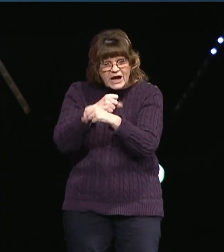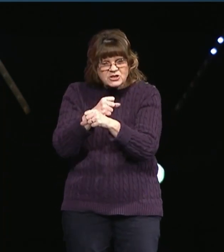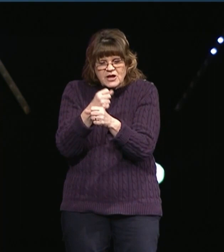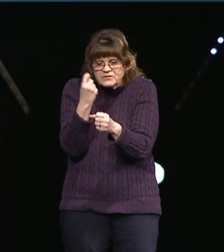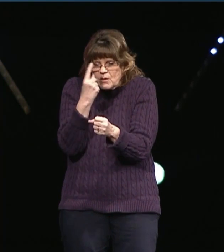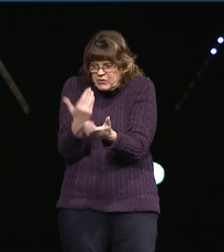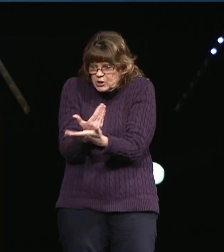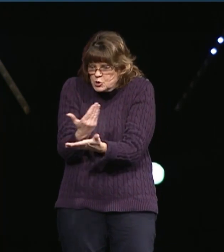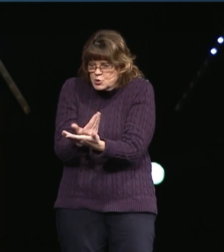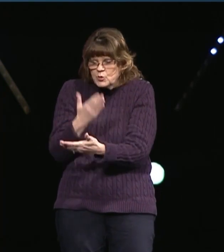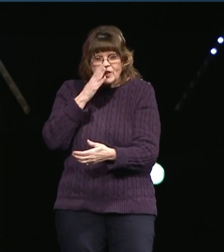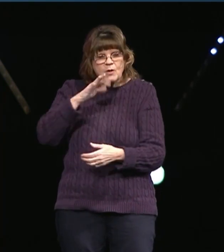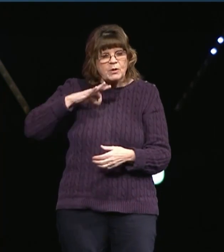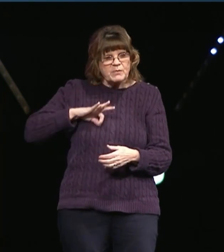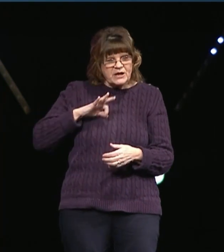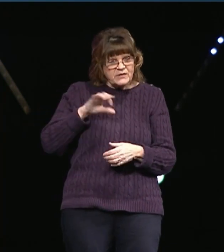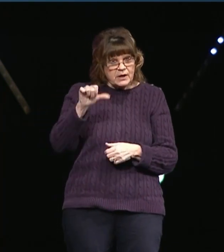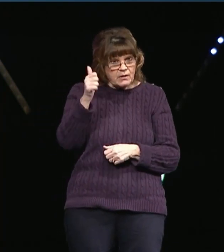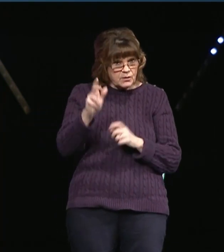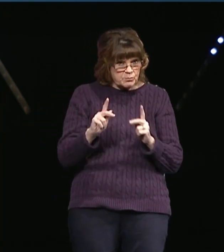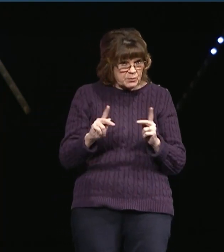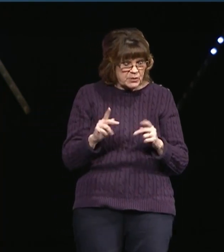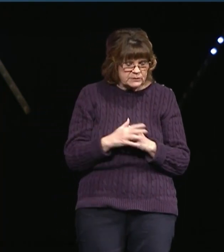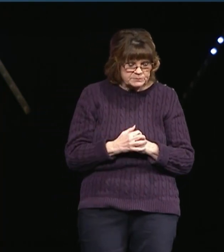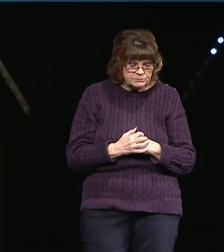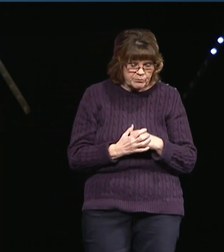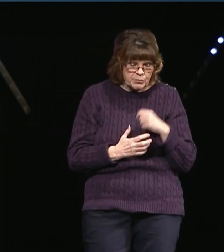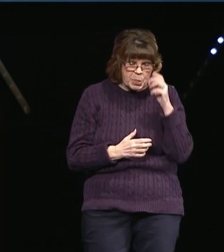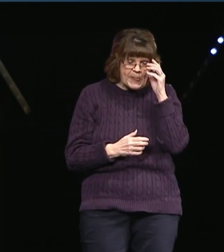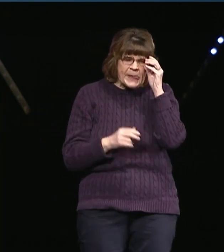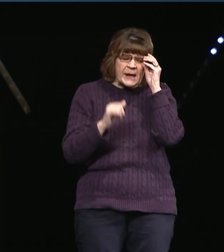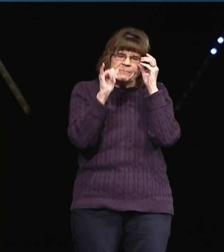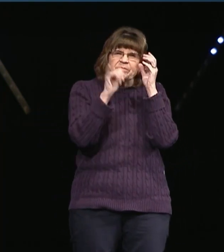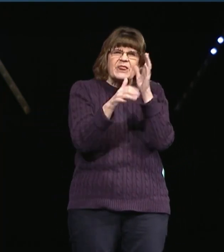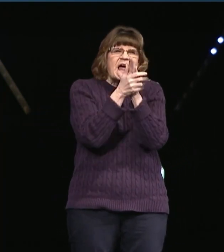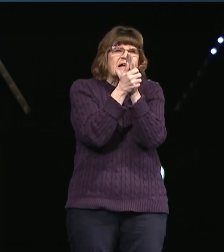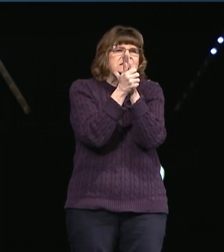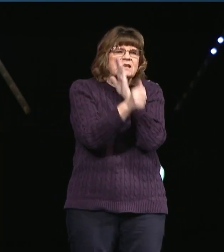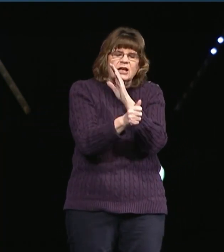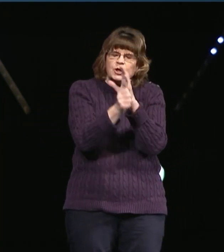that would benefit others. That skill blossomed in the